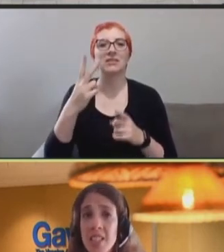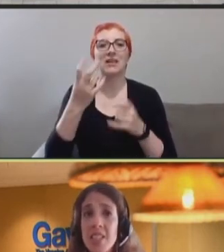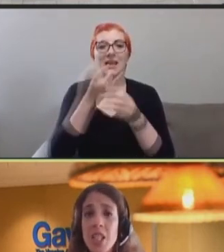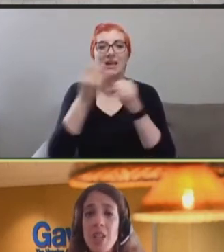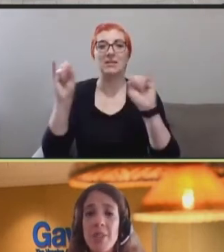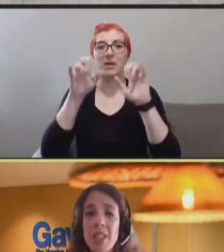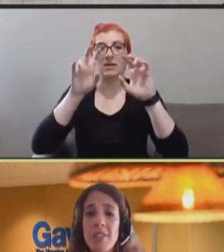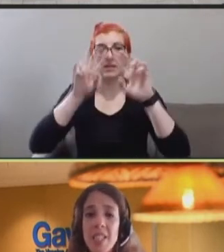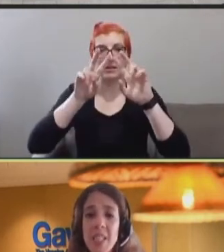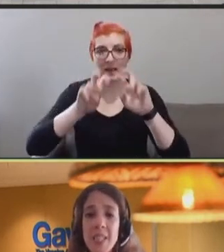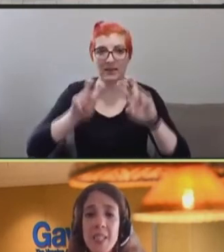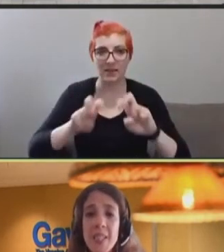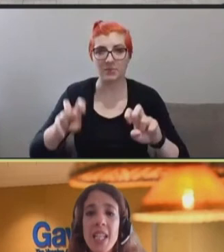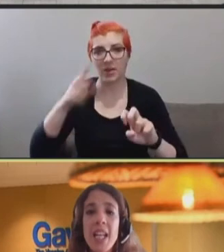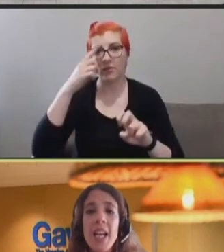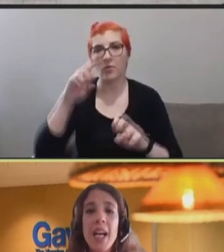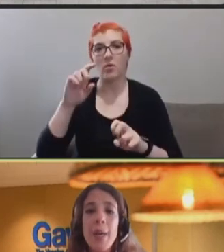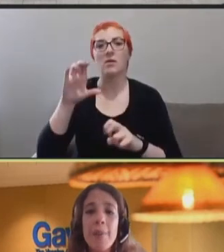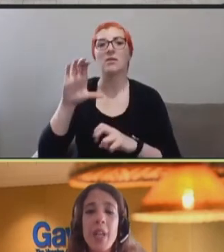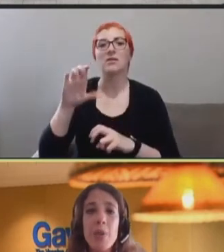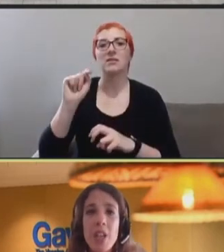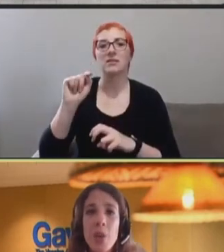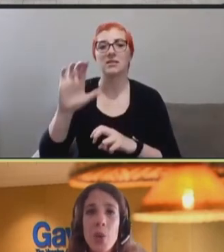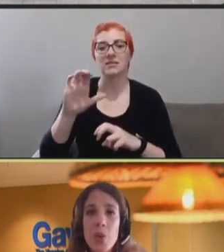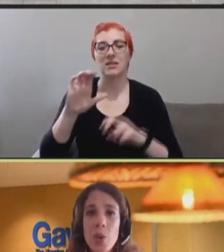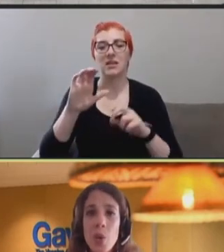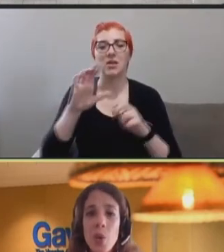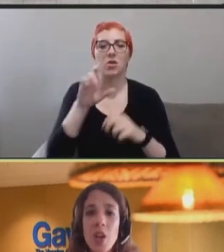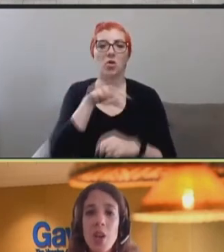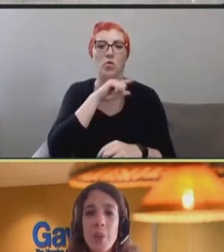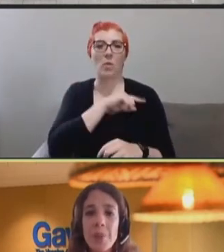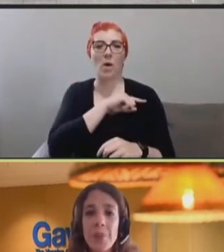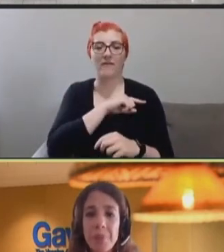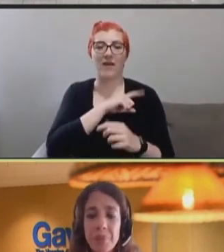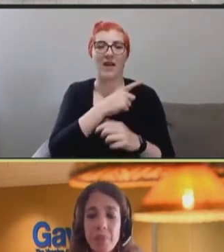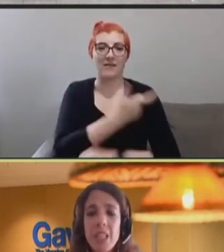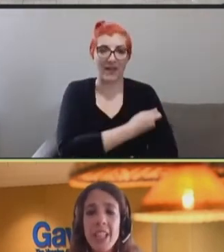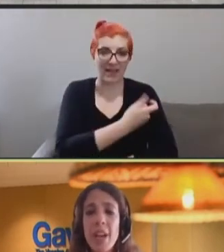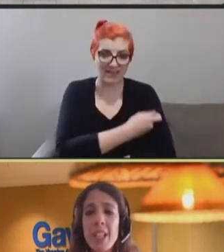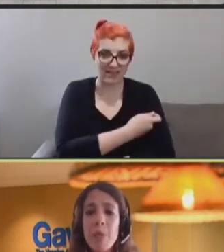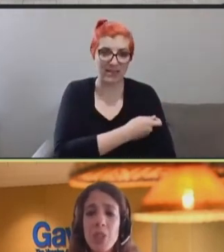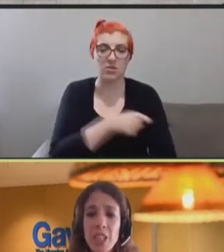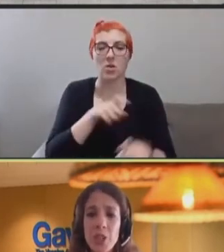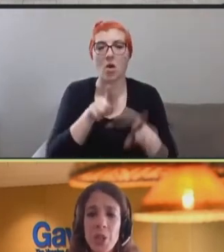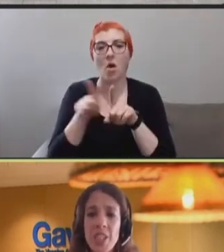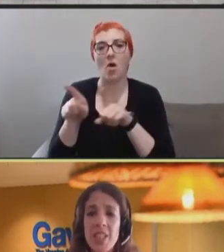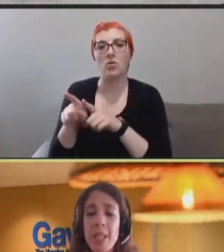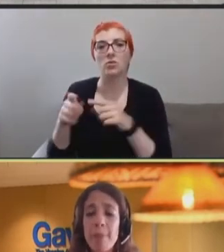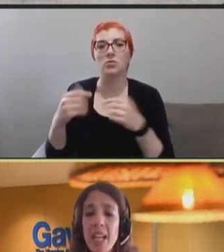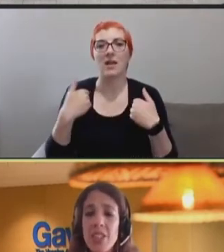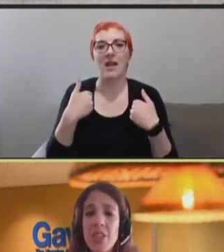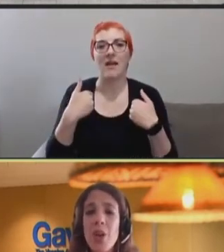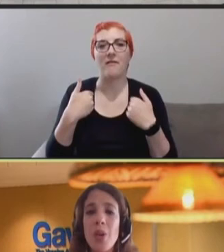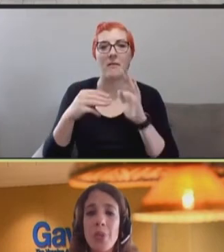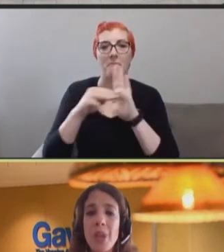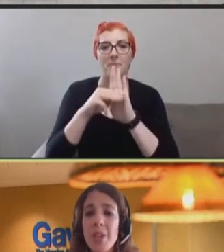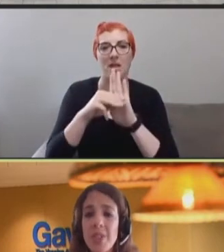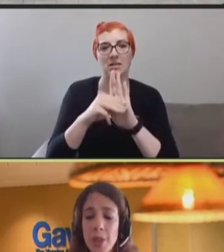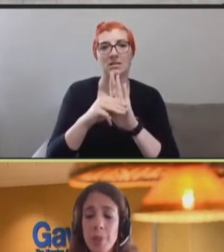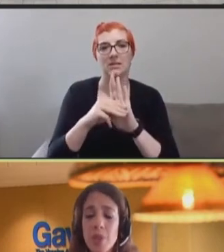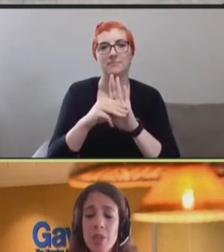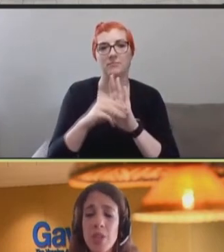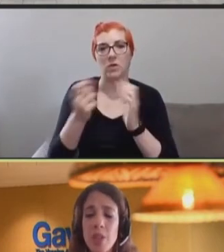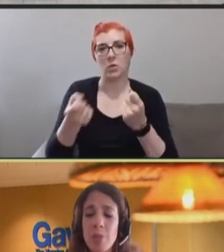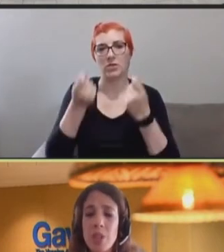existing CTC-qualified vaccines, and we are also carrying modeling to understand the impact of